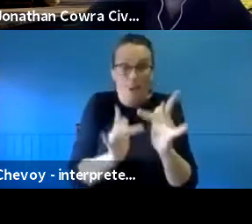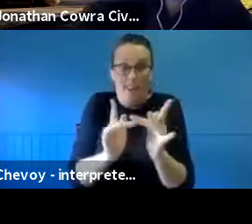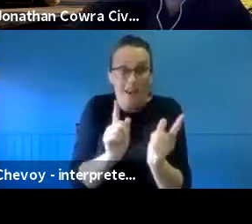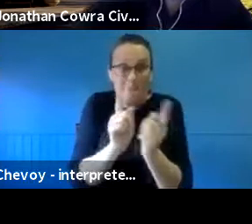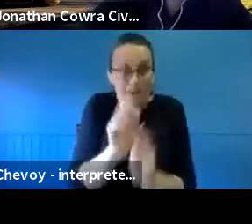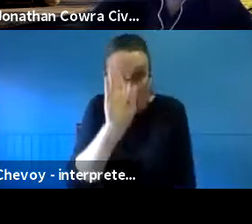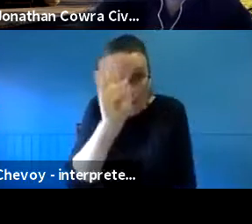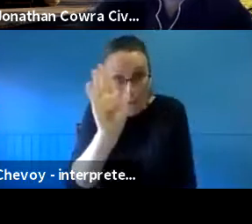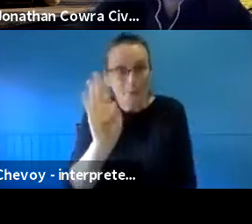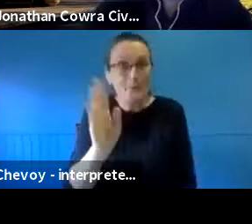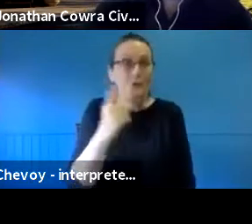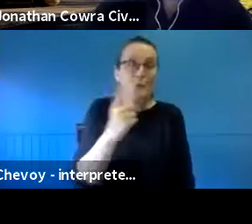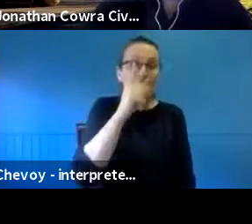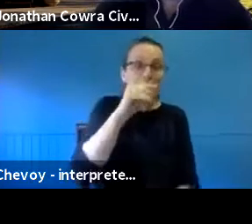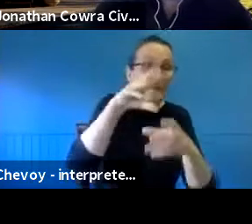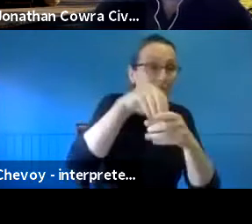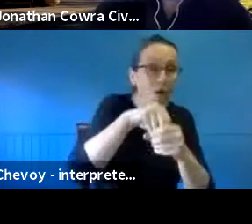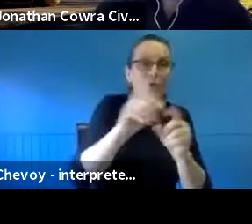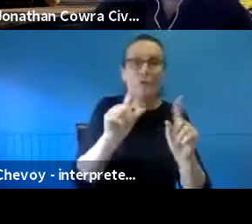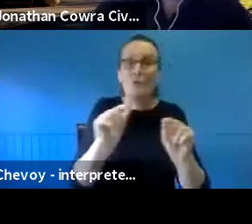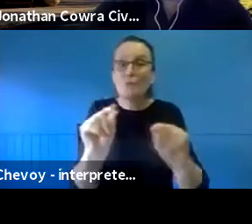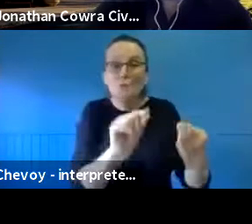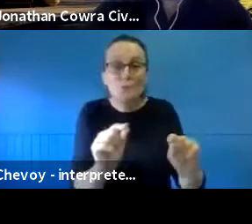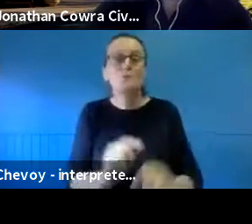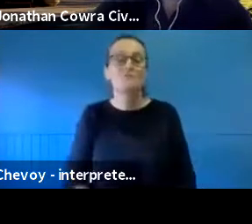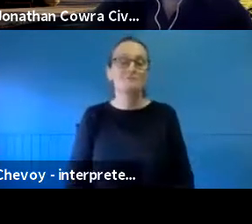who can play and who's doing what here.